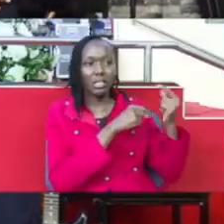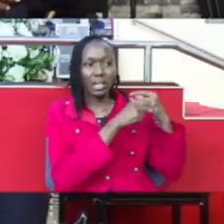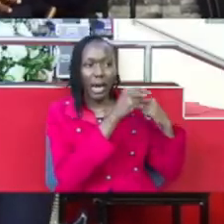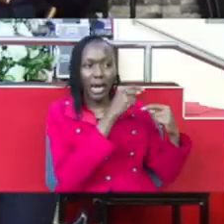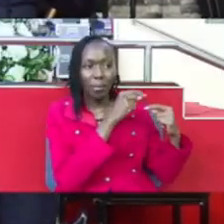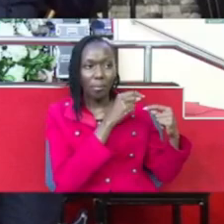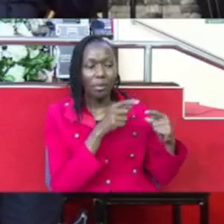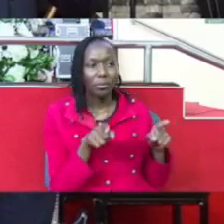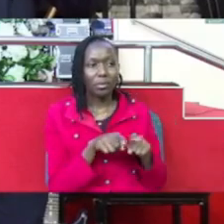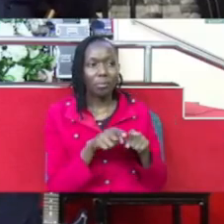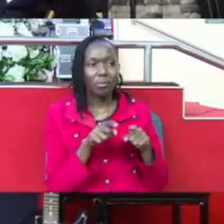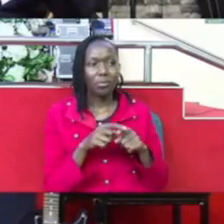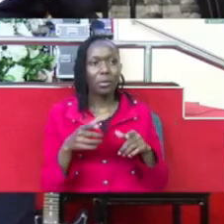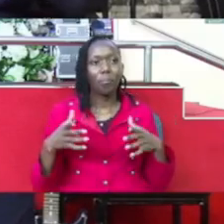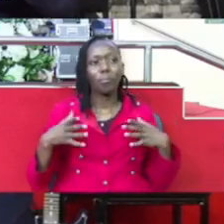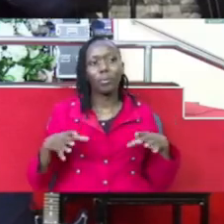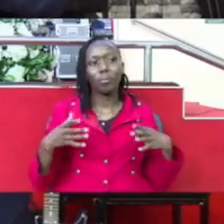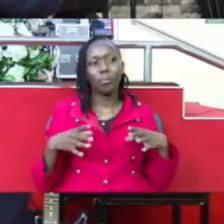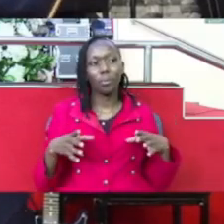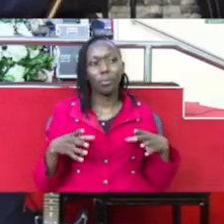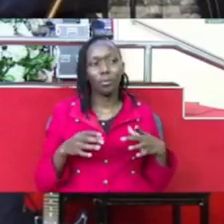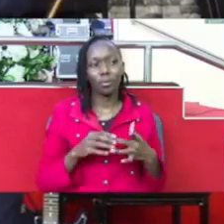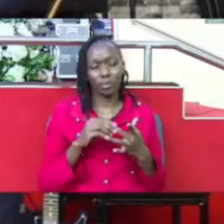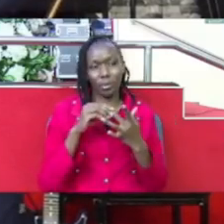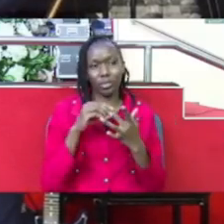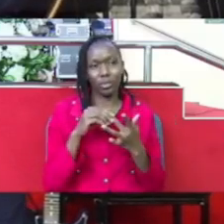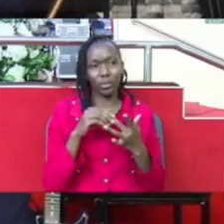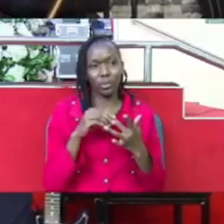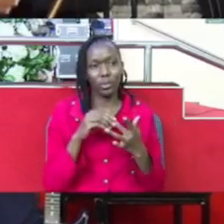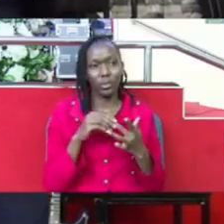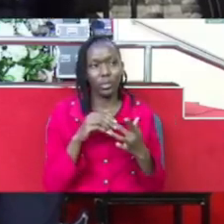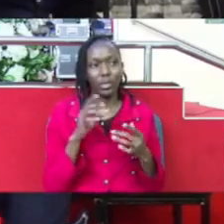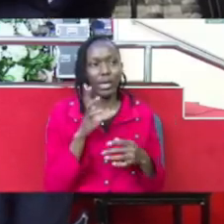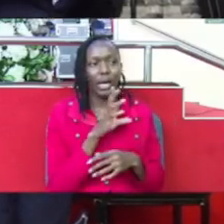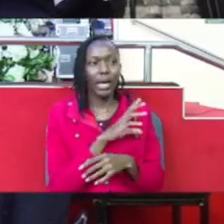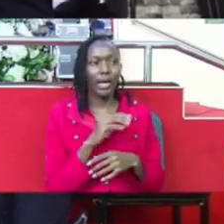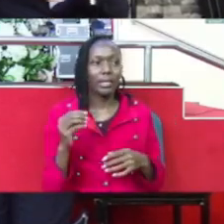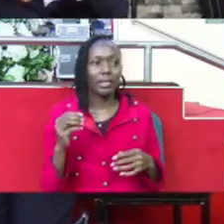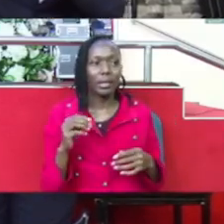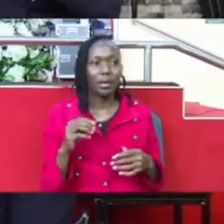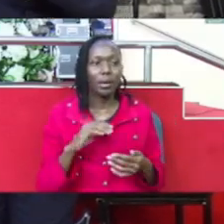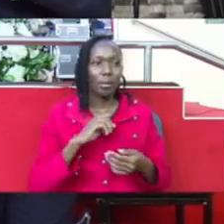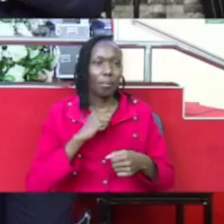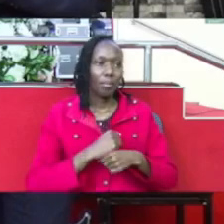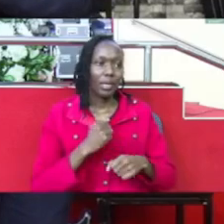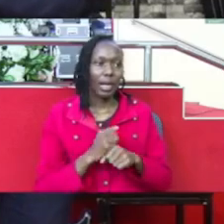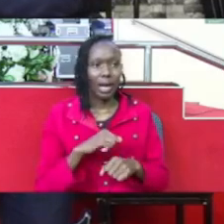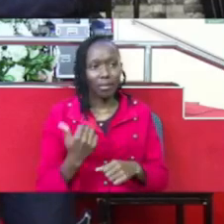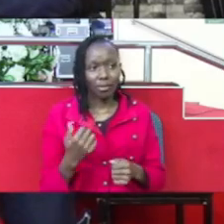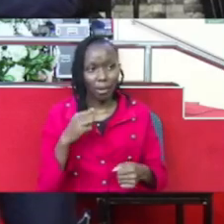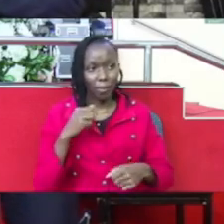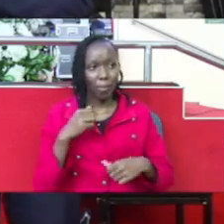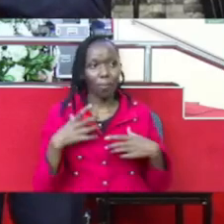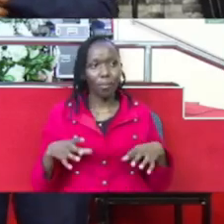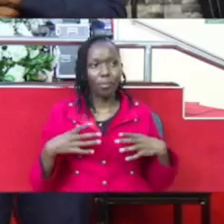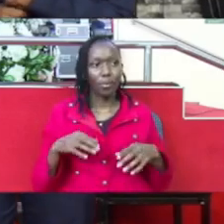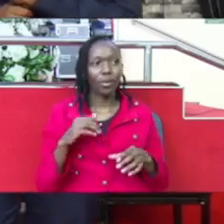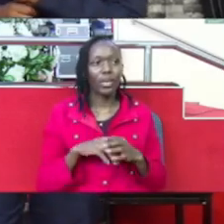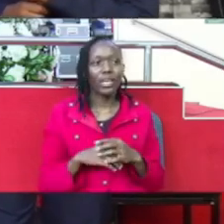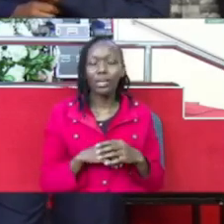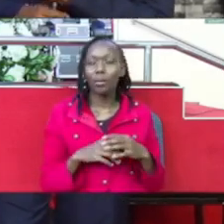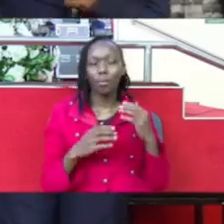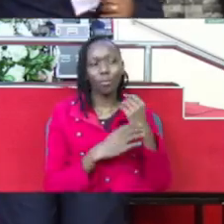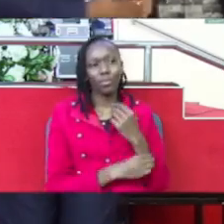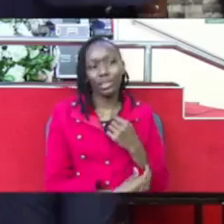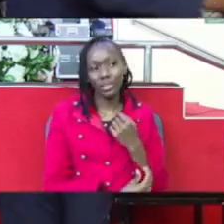inatia mtu utukufu. And puts others in debt. Na inaweka watu wengine katika deni. Because it says, I'll do this if